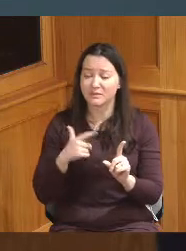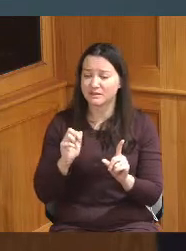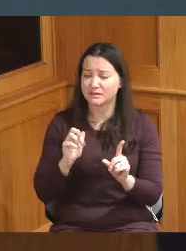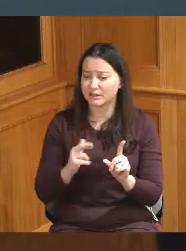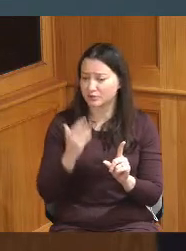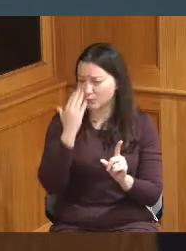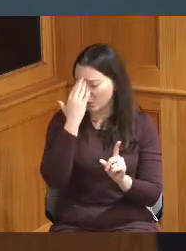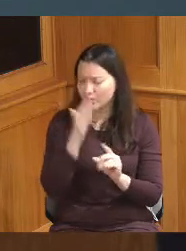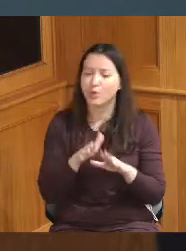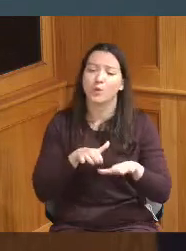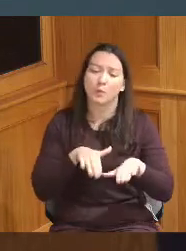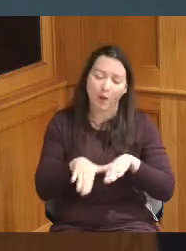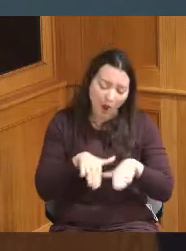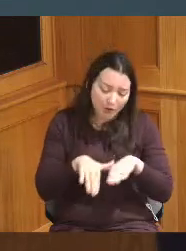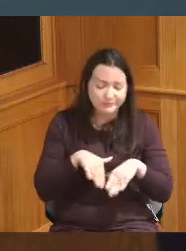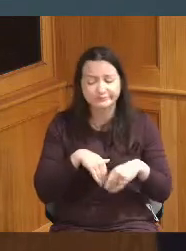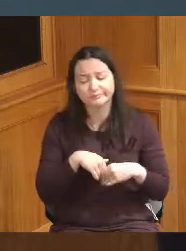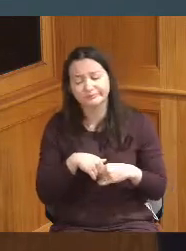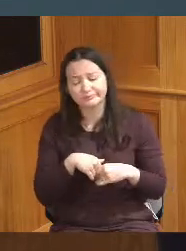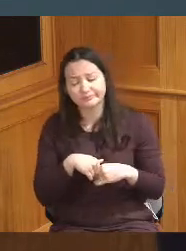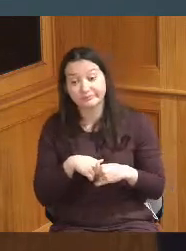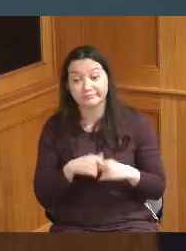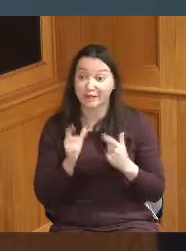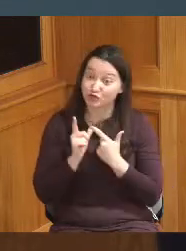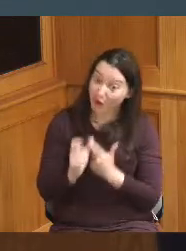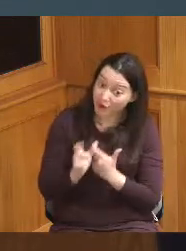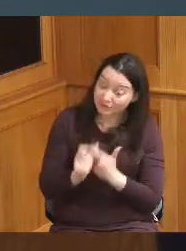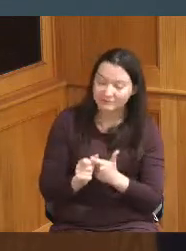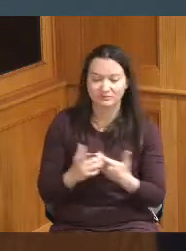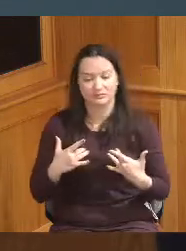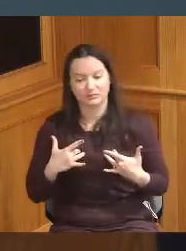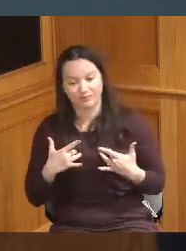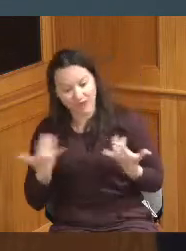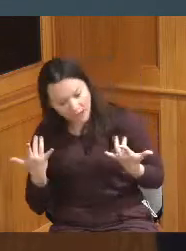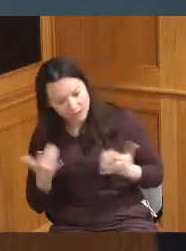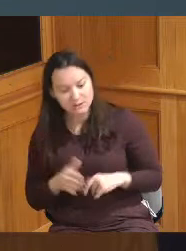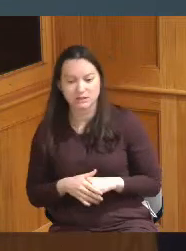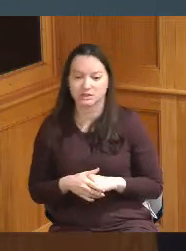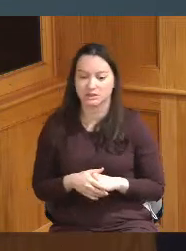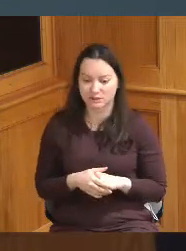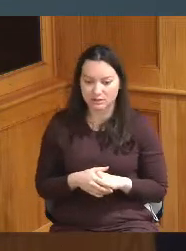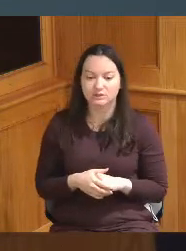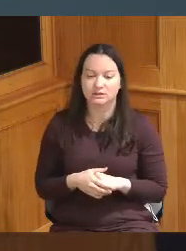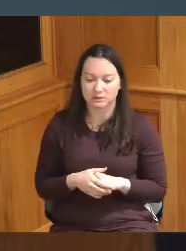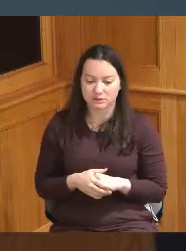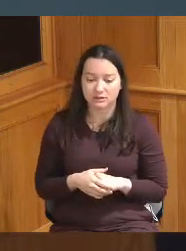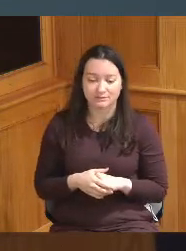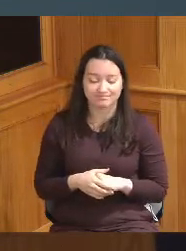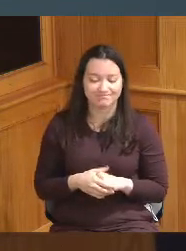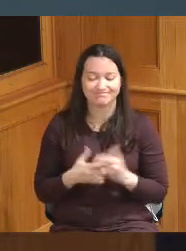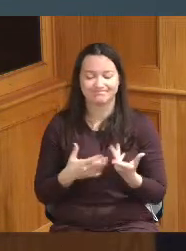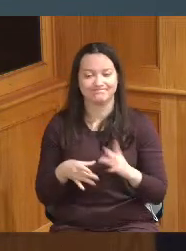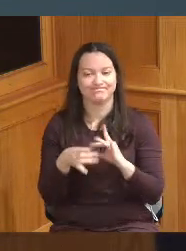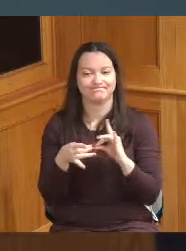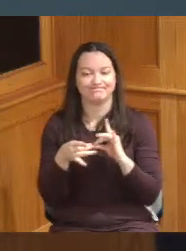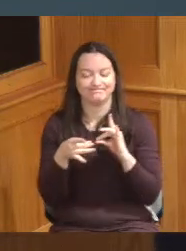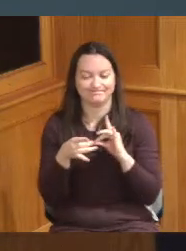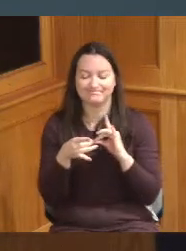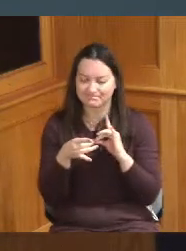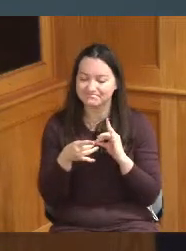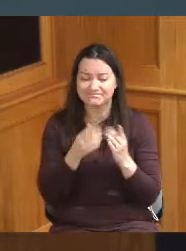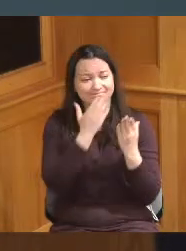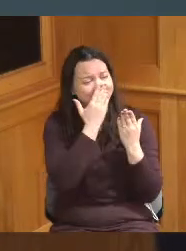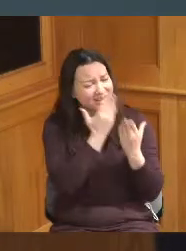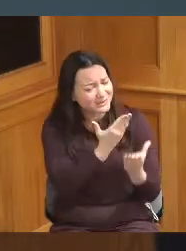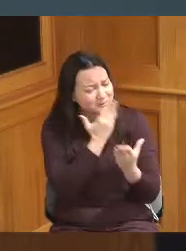awareness, the walks, the jogs, the events. I can't say enough. So thank you